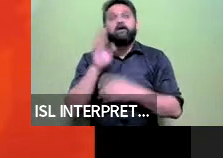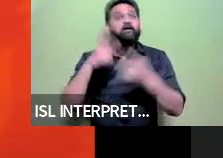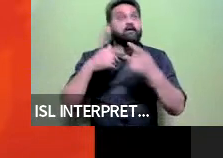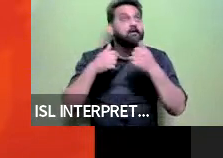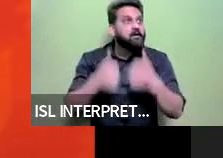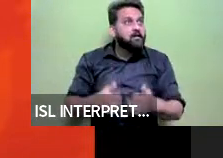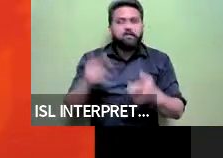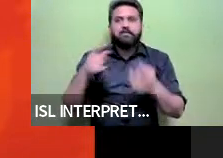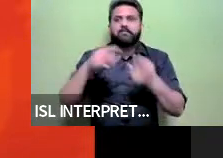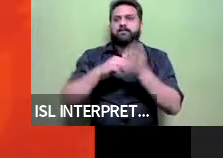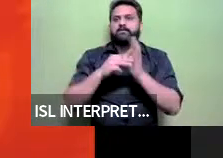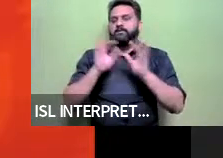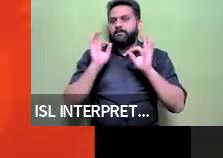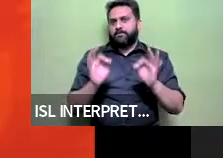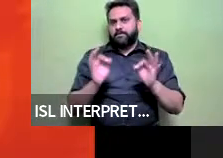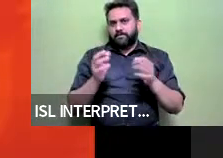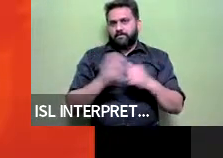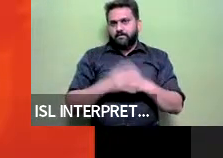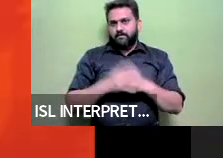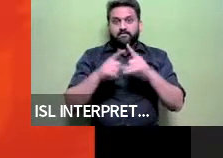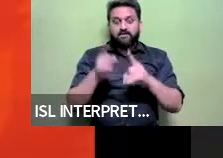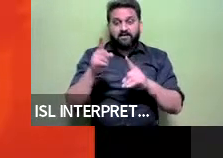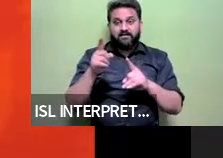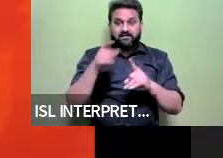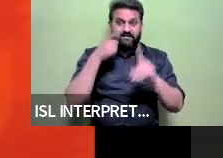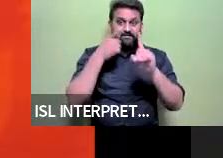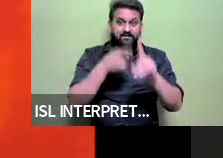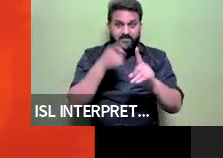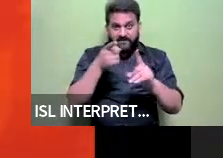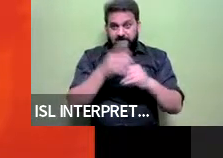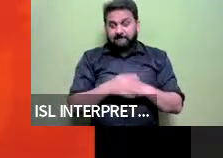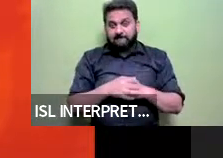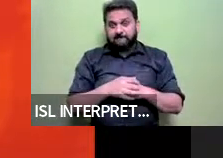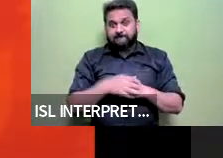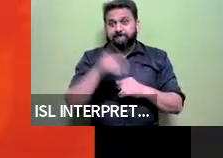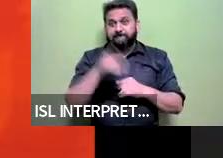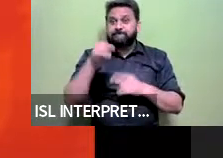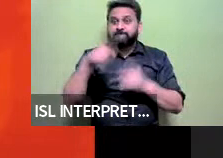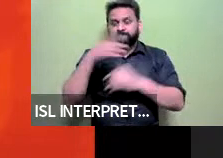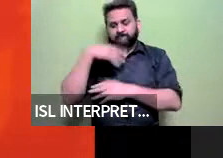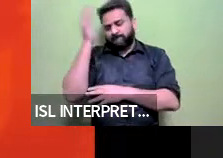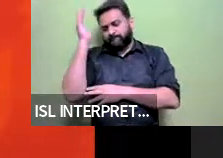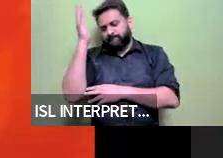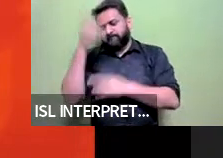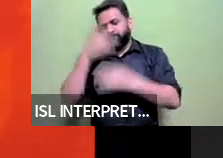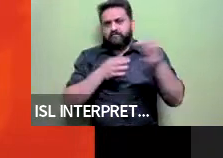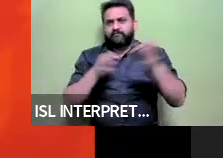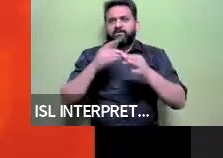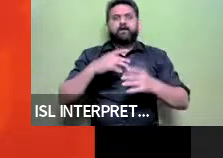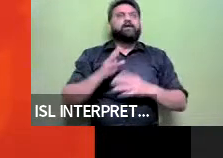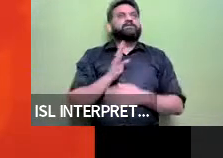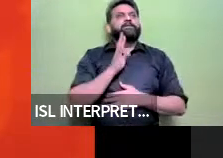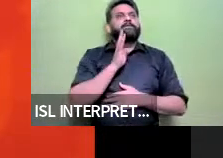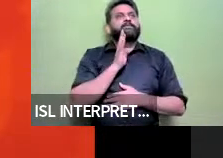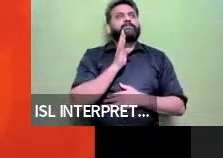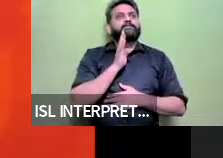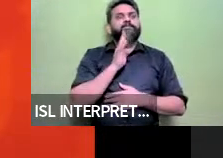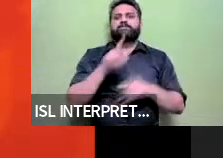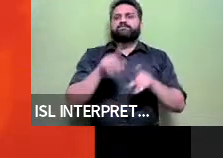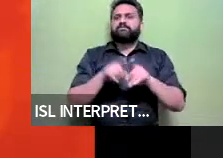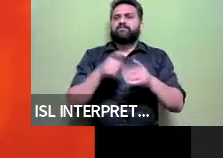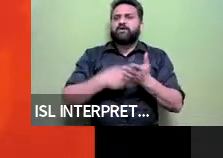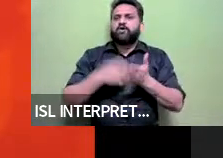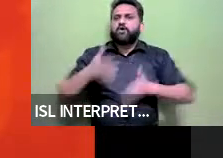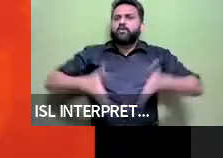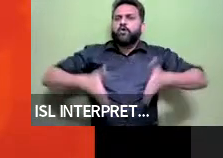I presented very well. But they miss one point, is that they have presented like a robot. Tribunal has listened, but